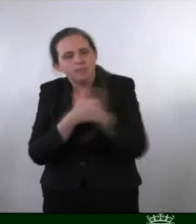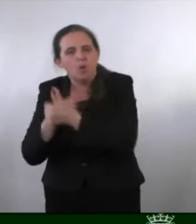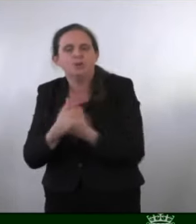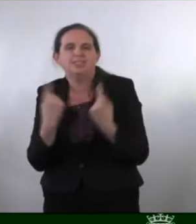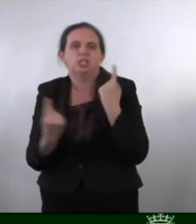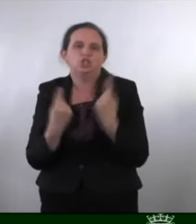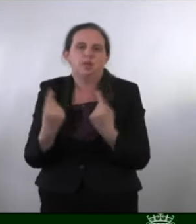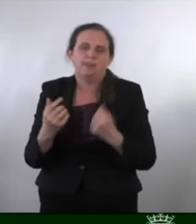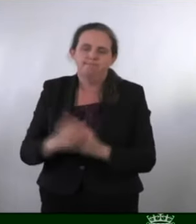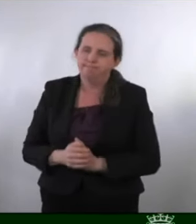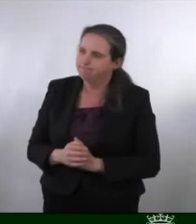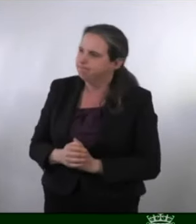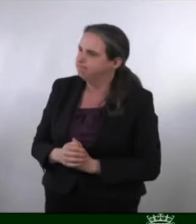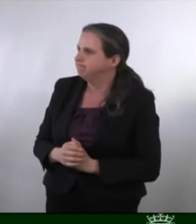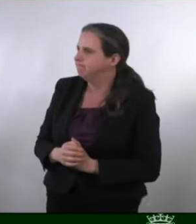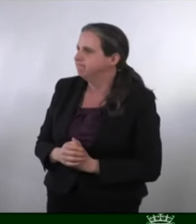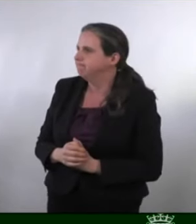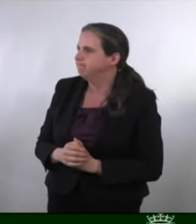Cole McCartney.